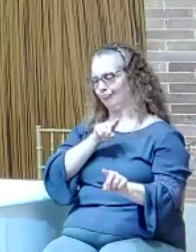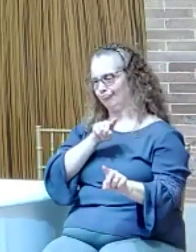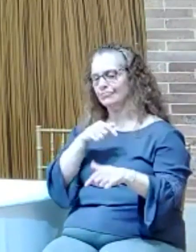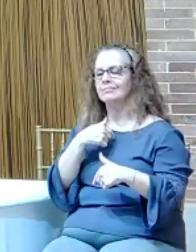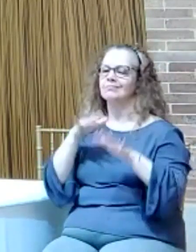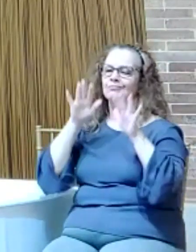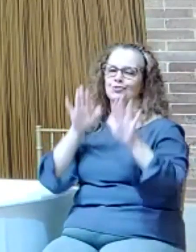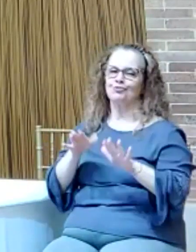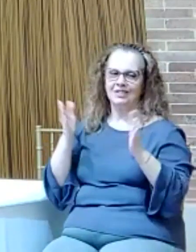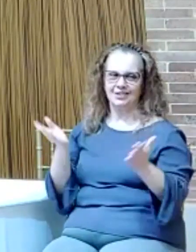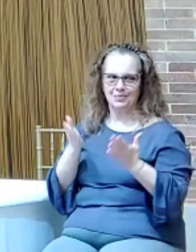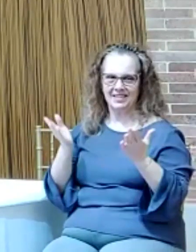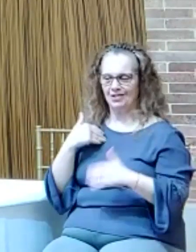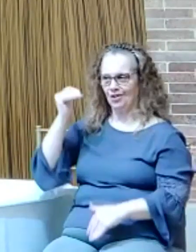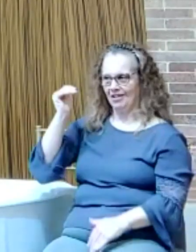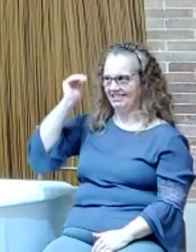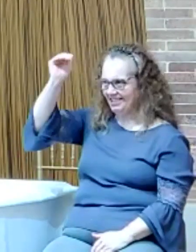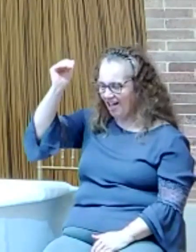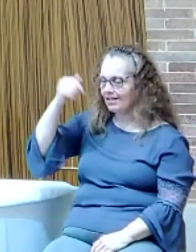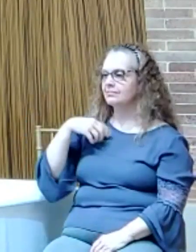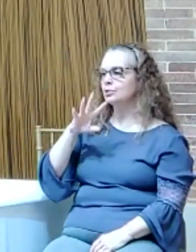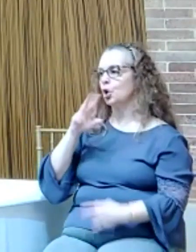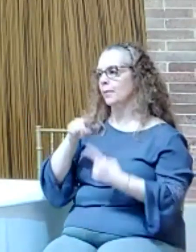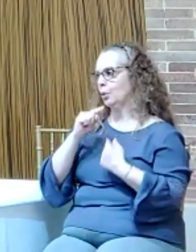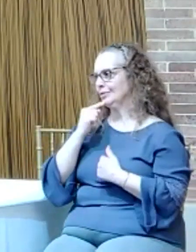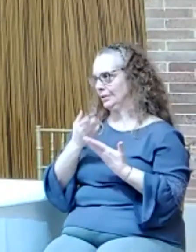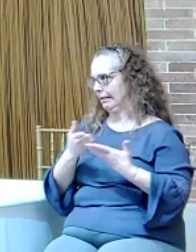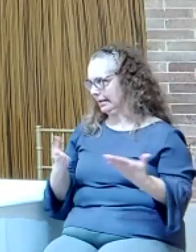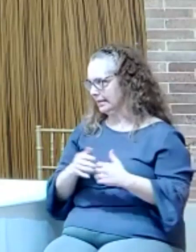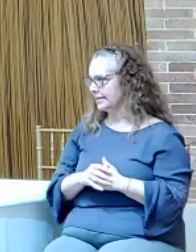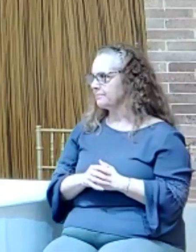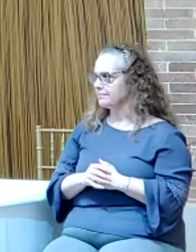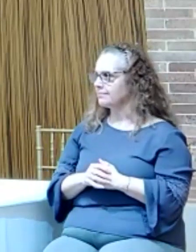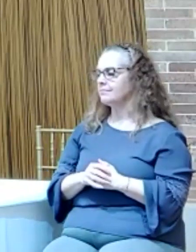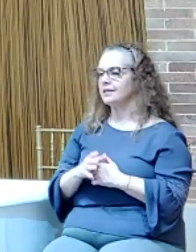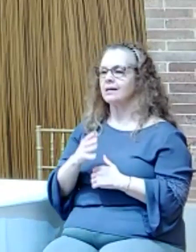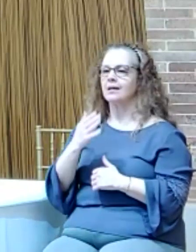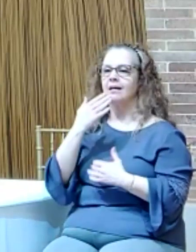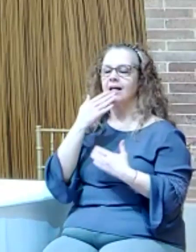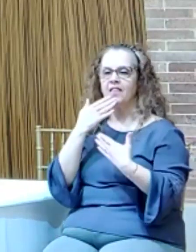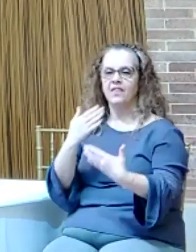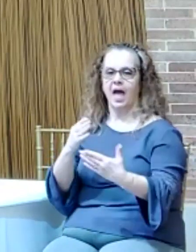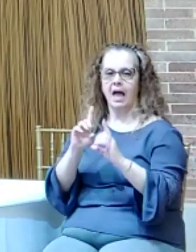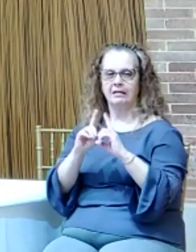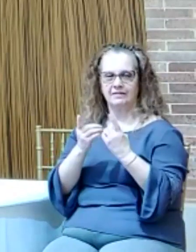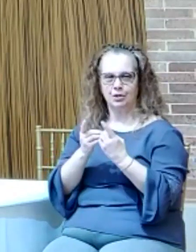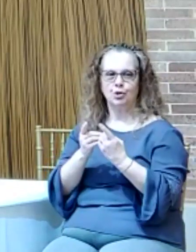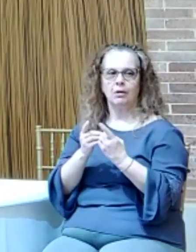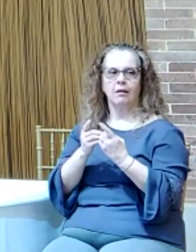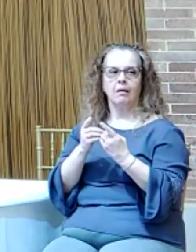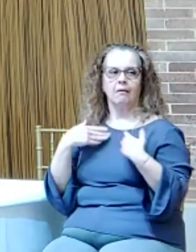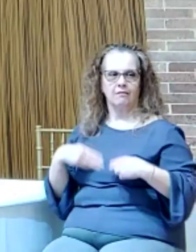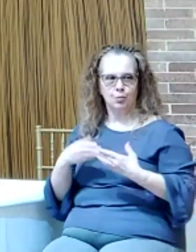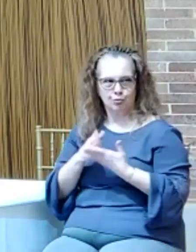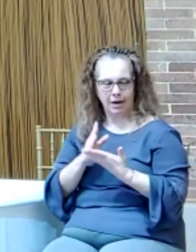here as an adult talking about serious things um so I really want to thank um the division on uh